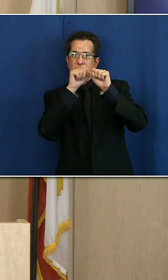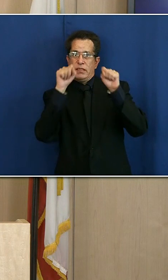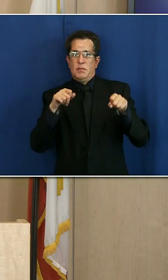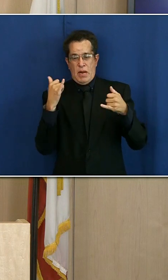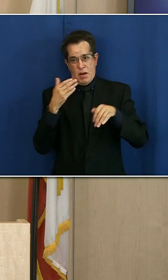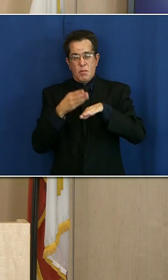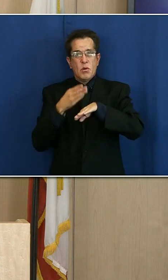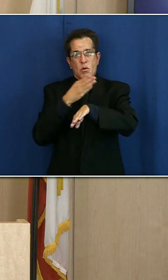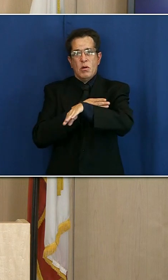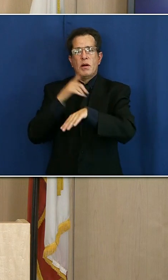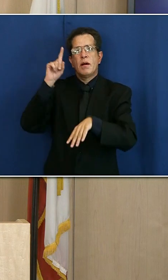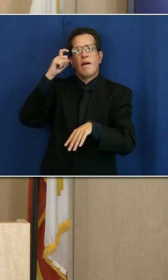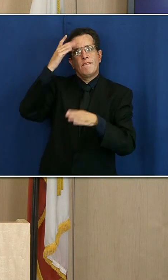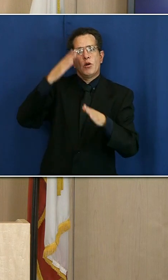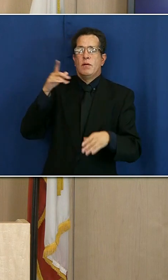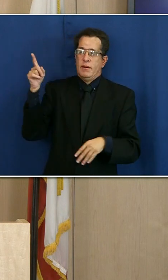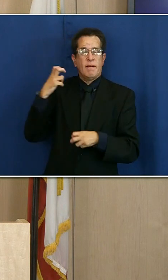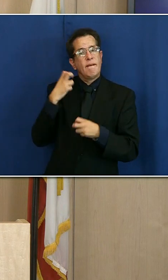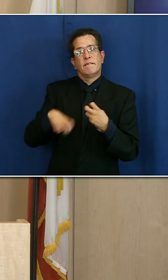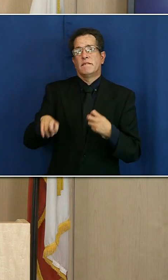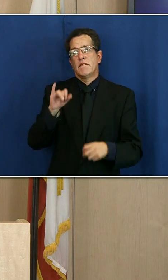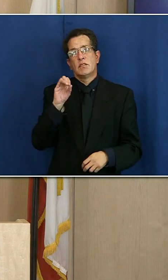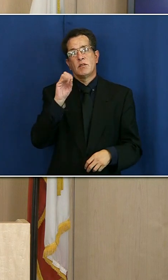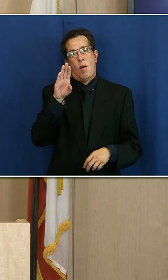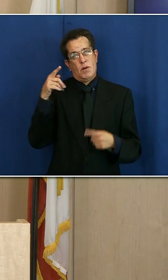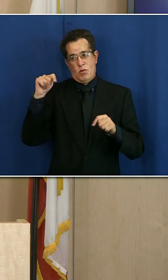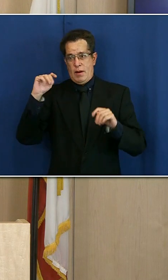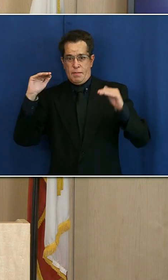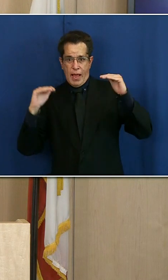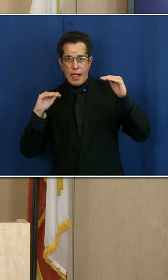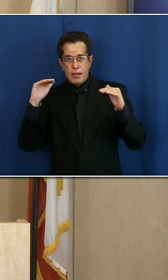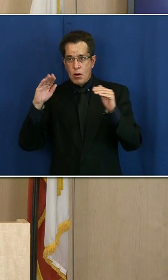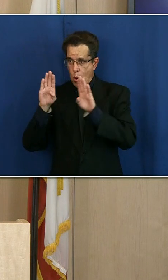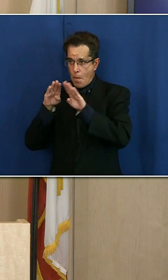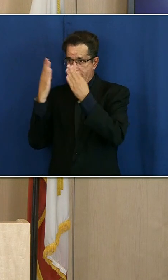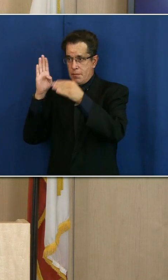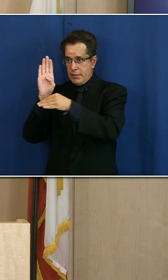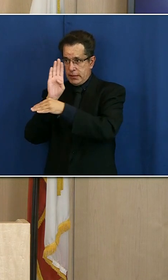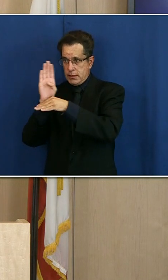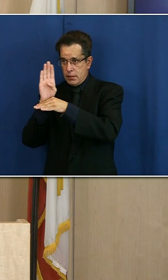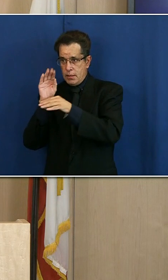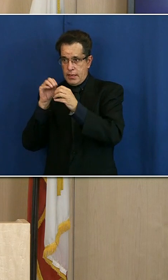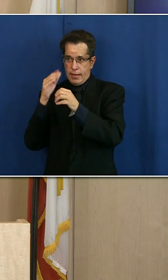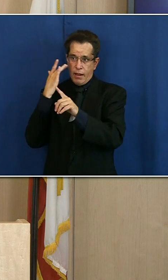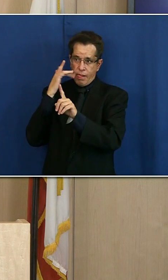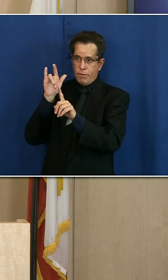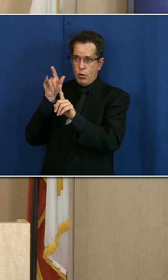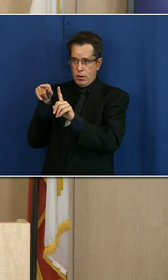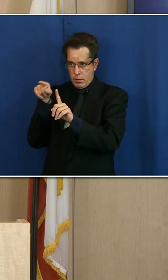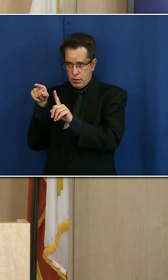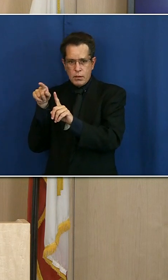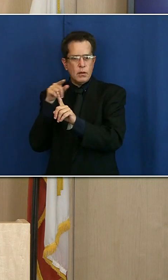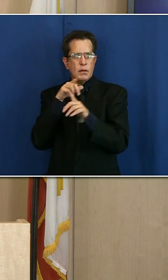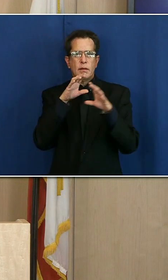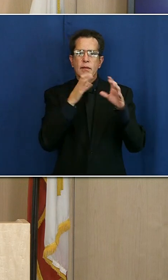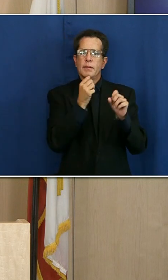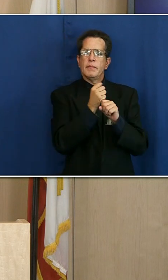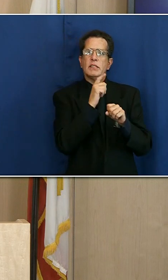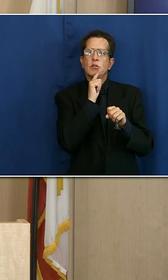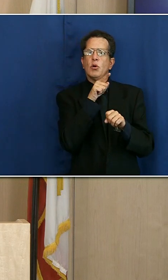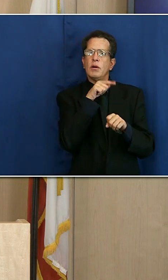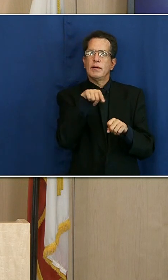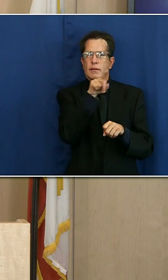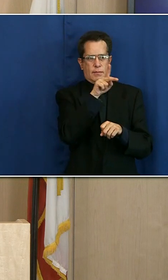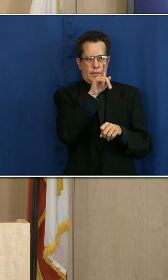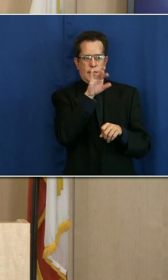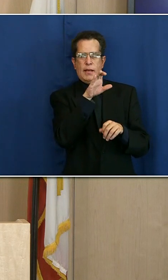you, the governor has a very, very difficult job to try to balance reopening of businesses in California, at the same time trying to make sure that